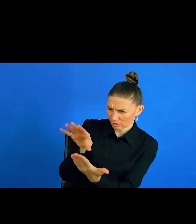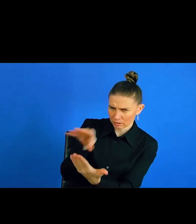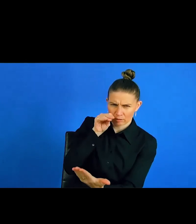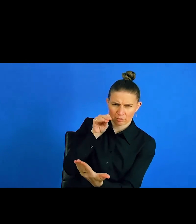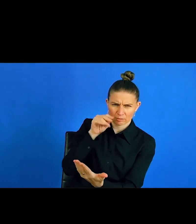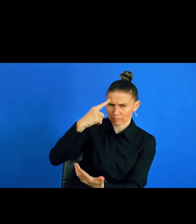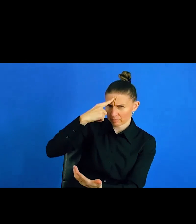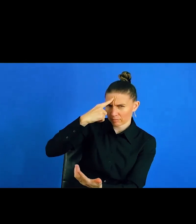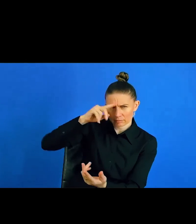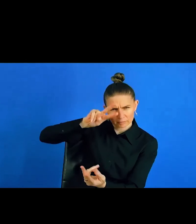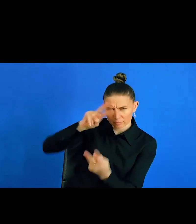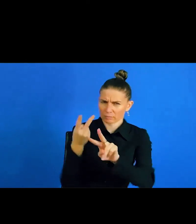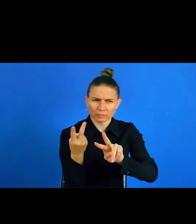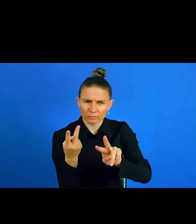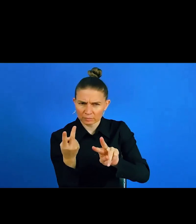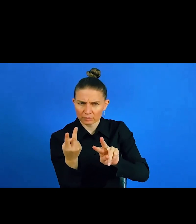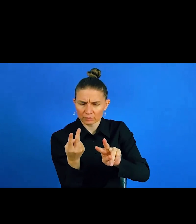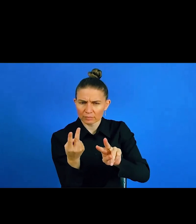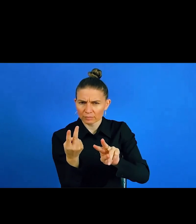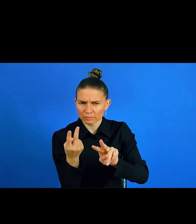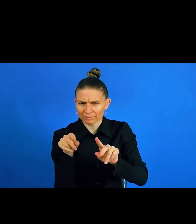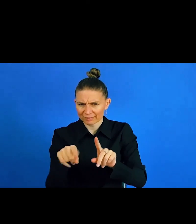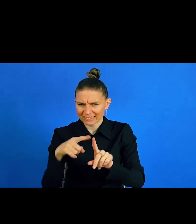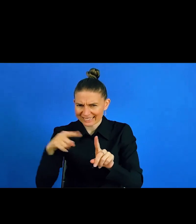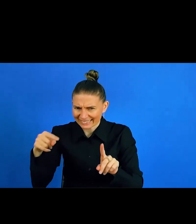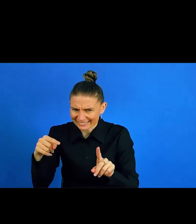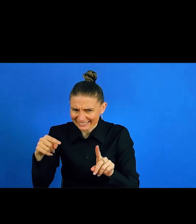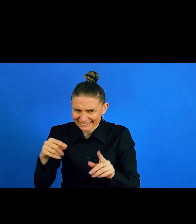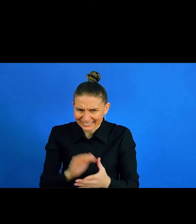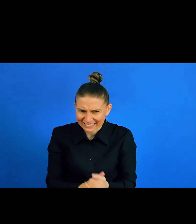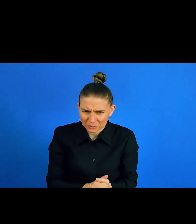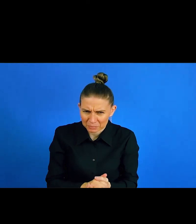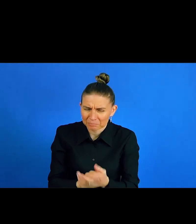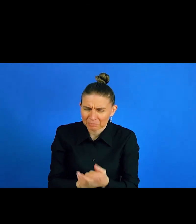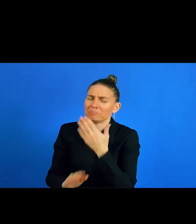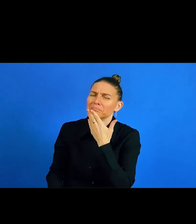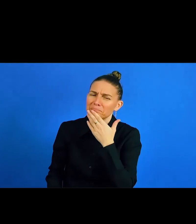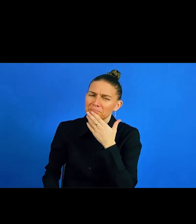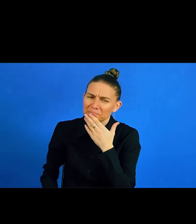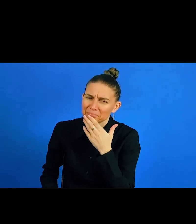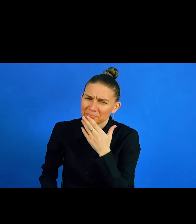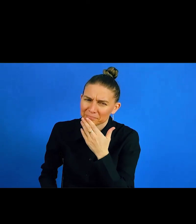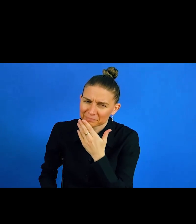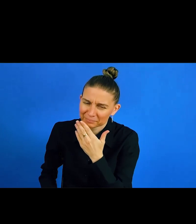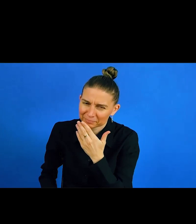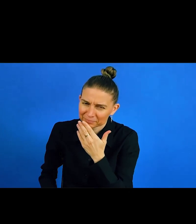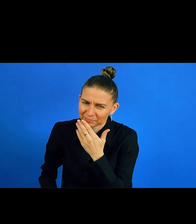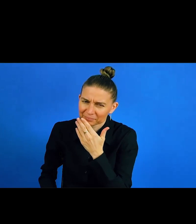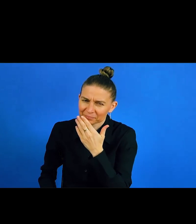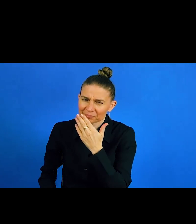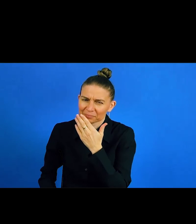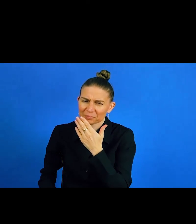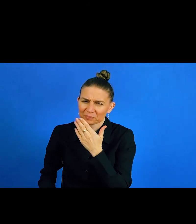the data. Okay. Thanks a lot, Valentina. Maybe sort of quickly, any 1